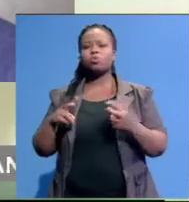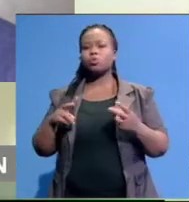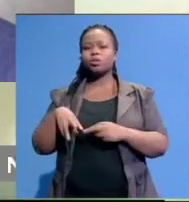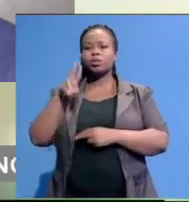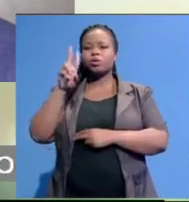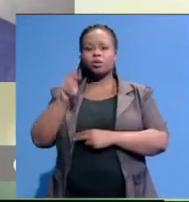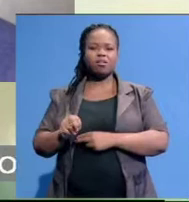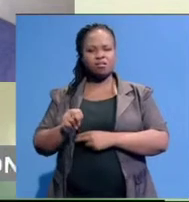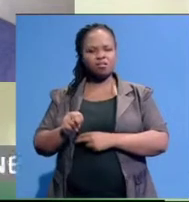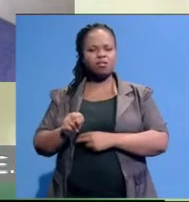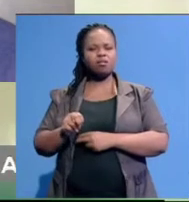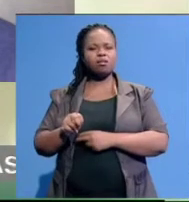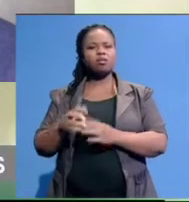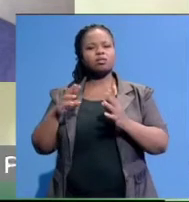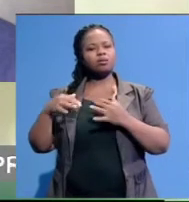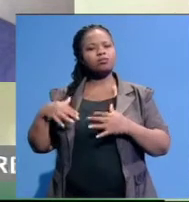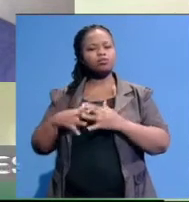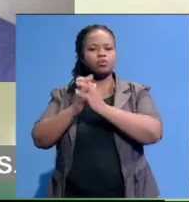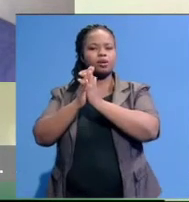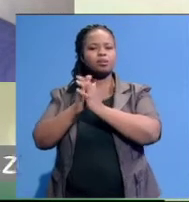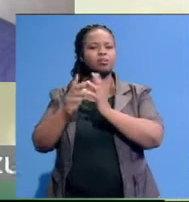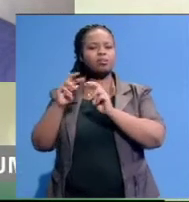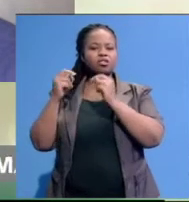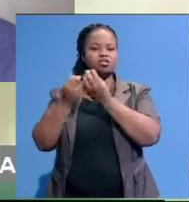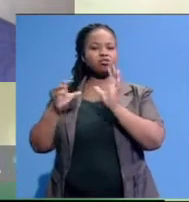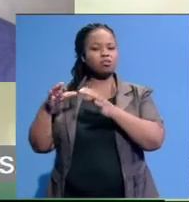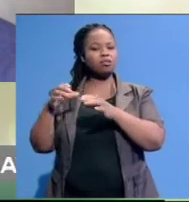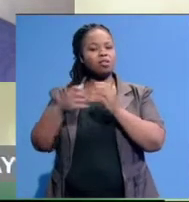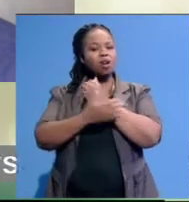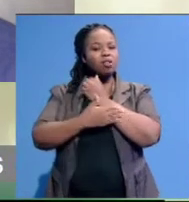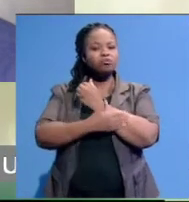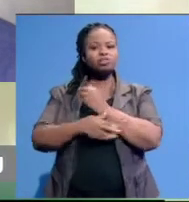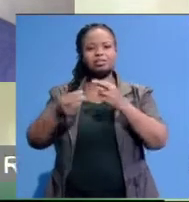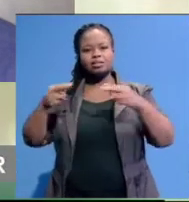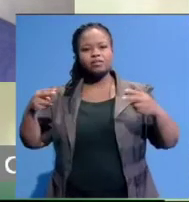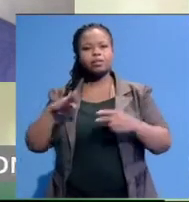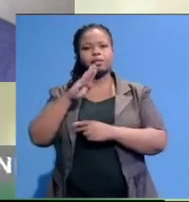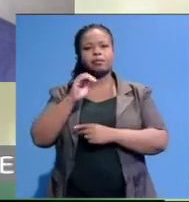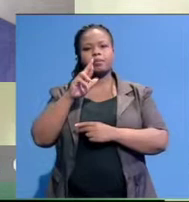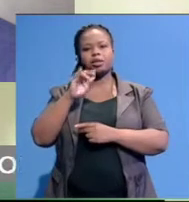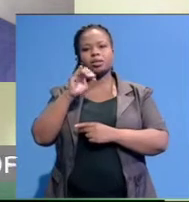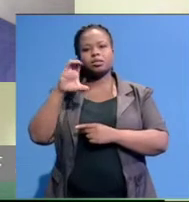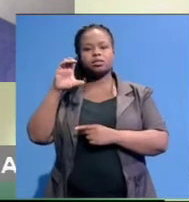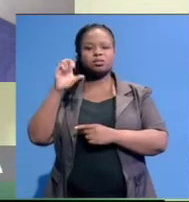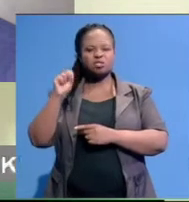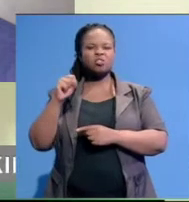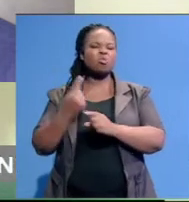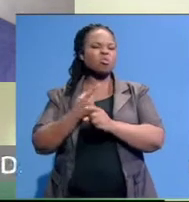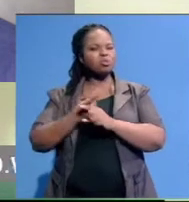Nations, being given a stage there, the AU, and the BRICS countries and the countries from the different